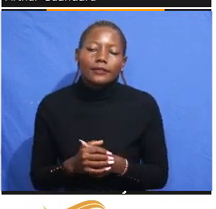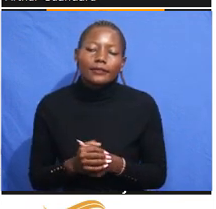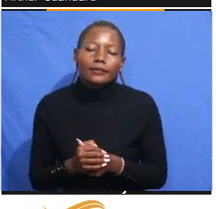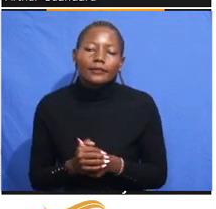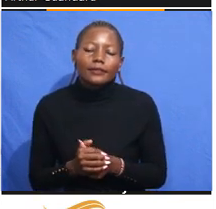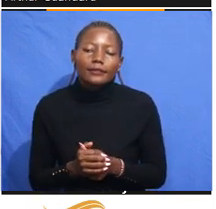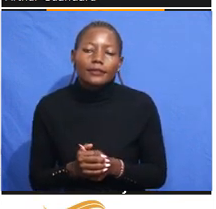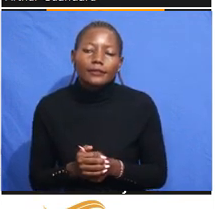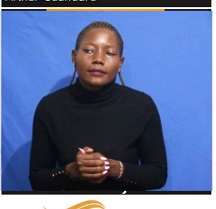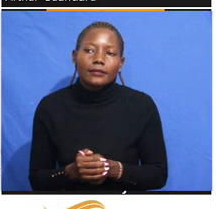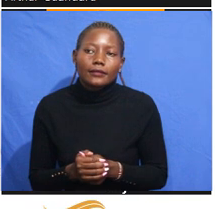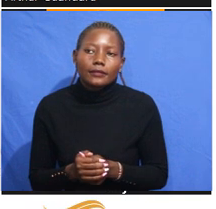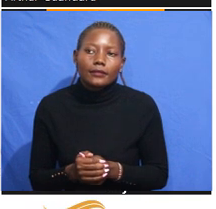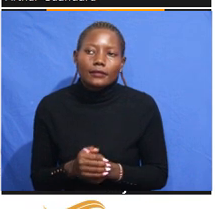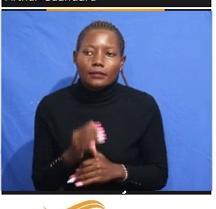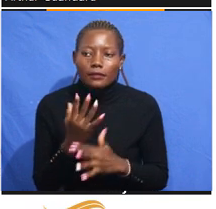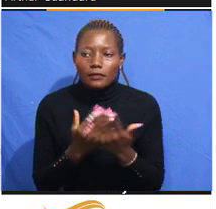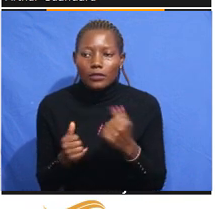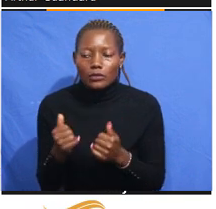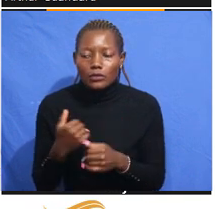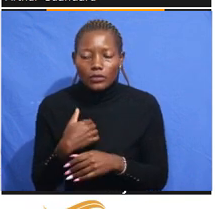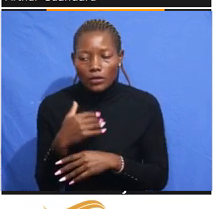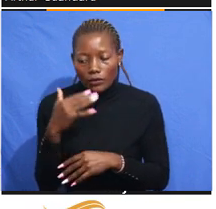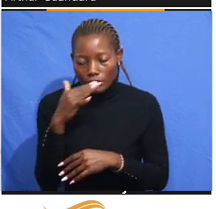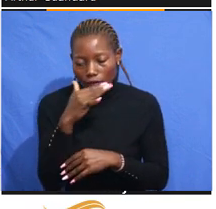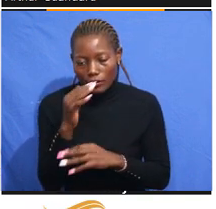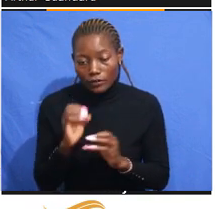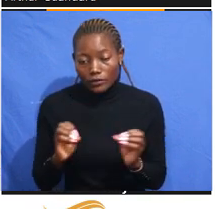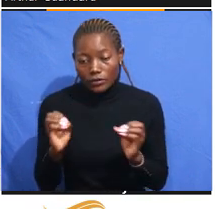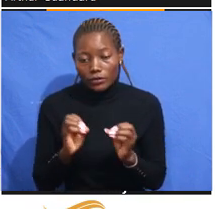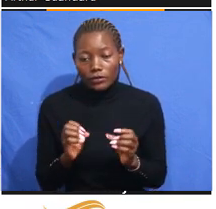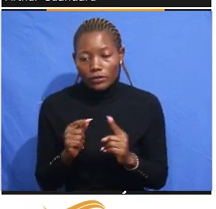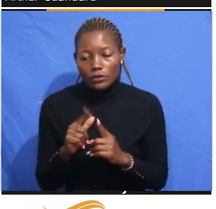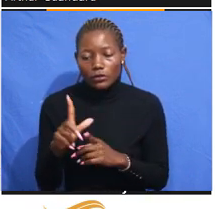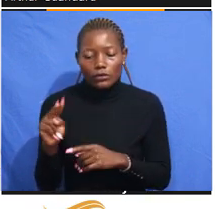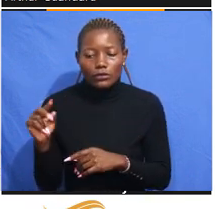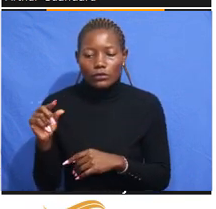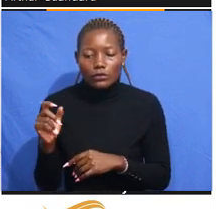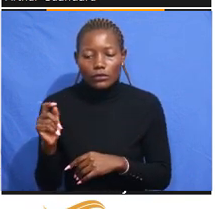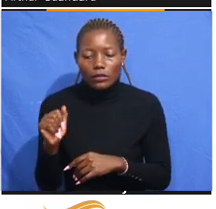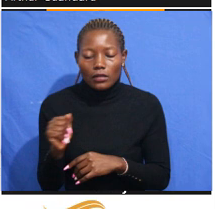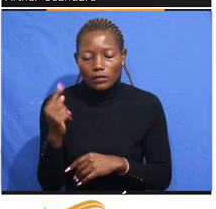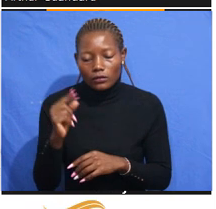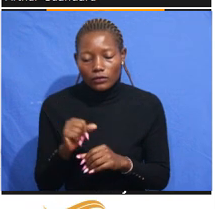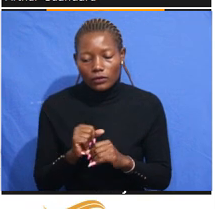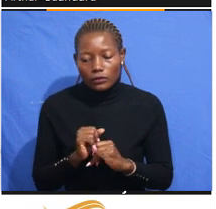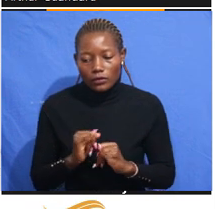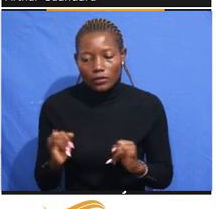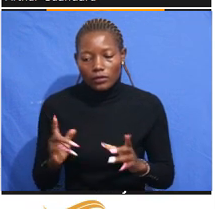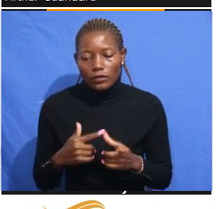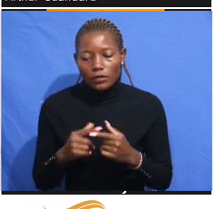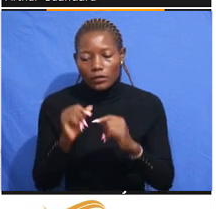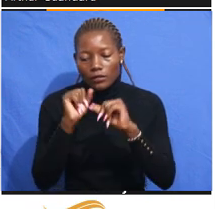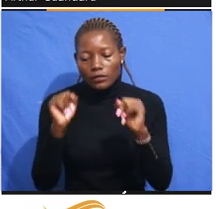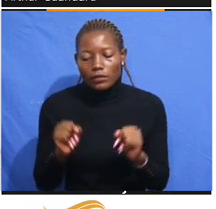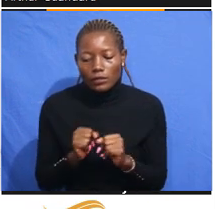It takes the deoxygenated blood into the lungs for purification, and then you have the systemic circulation that